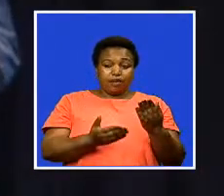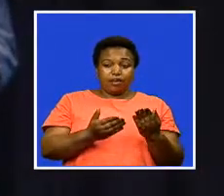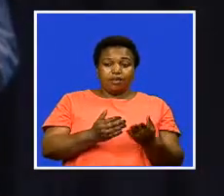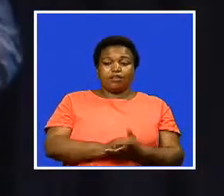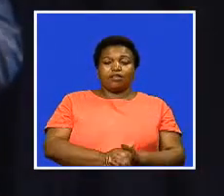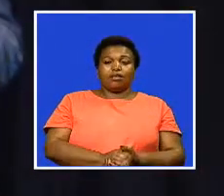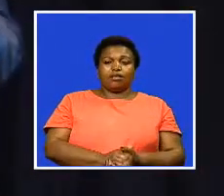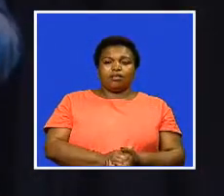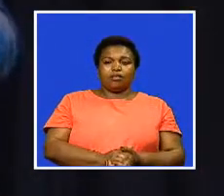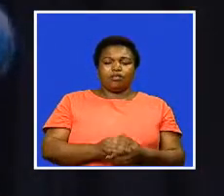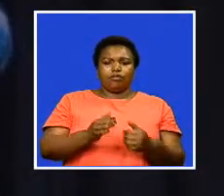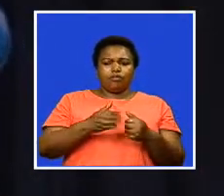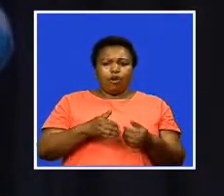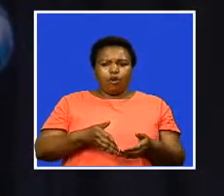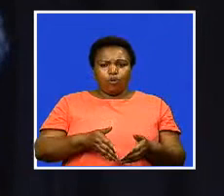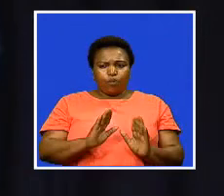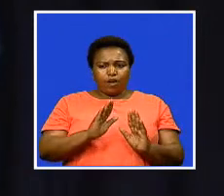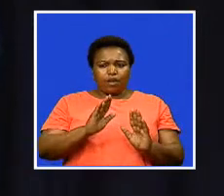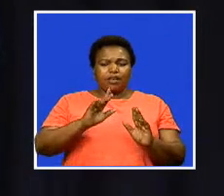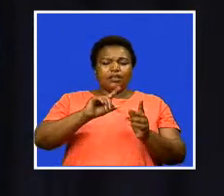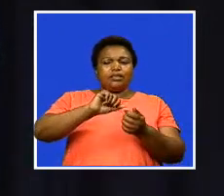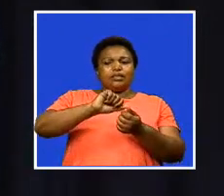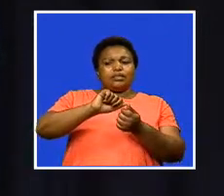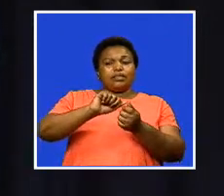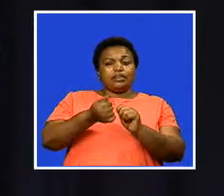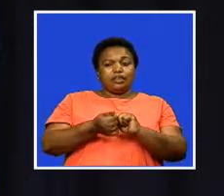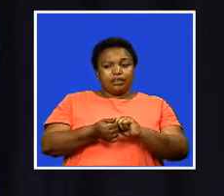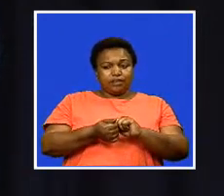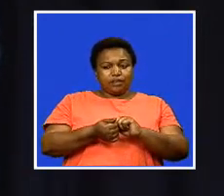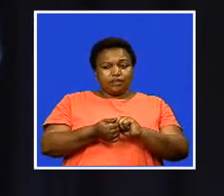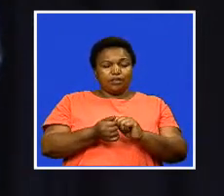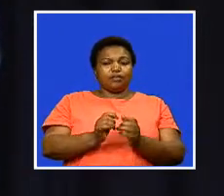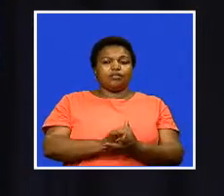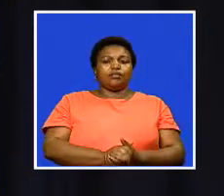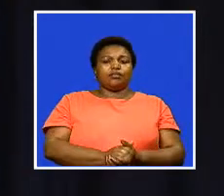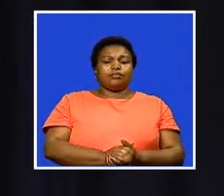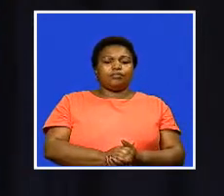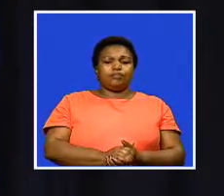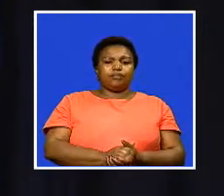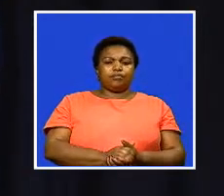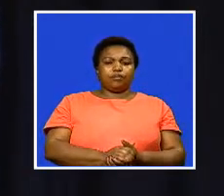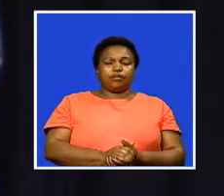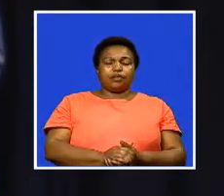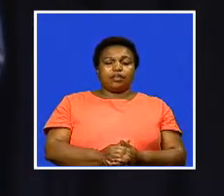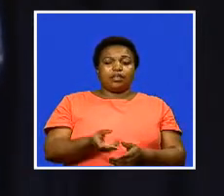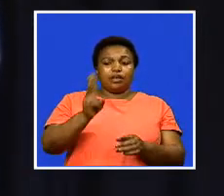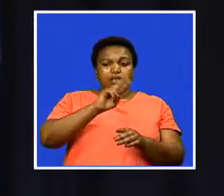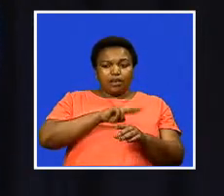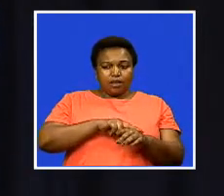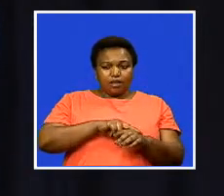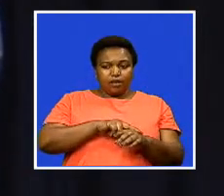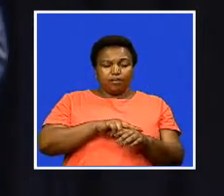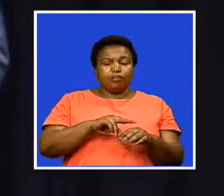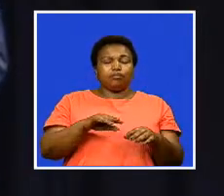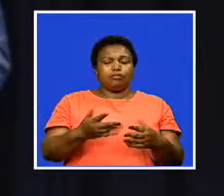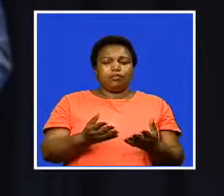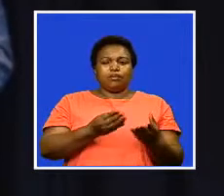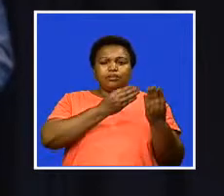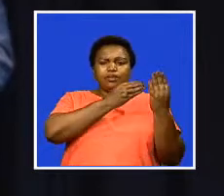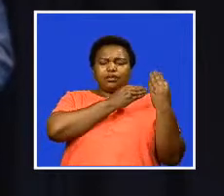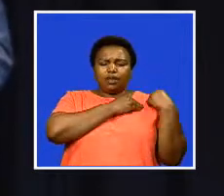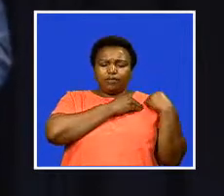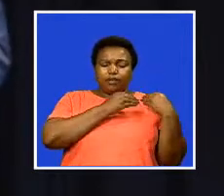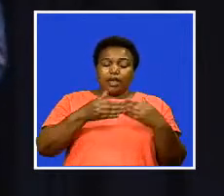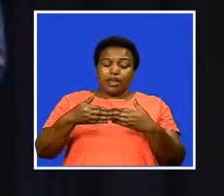nalokuguquka kwetindlela lesi diphethe ngana nalokuphepha kuvikela